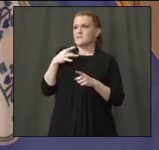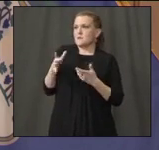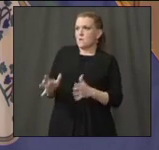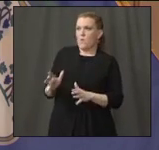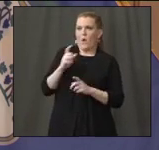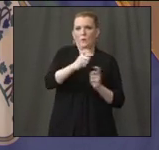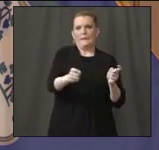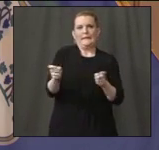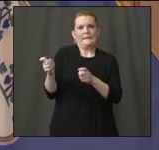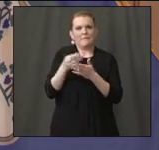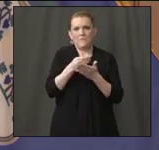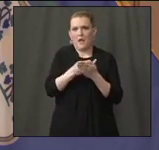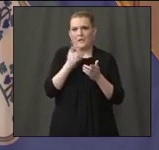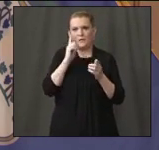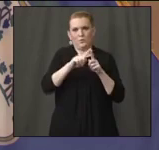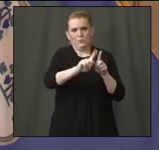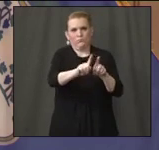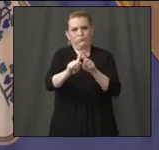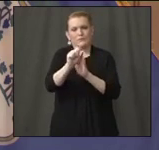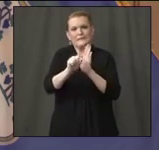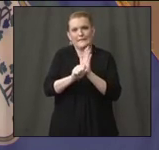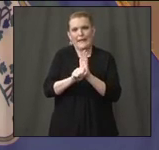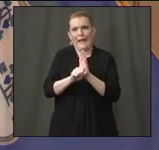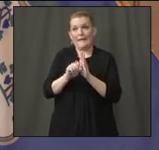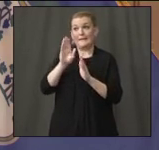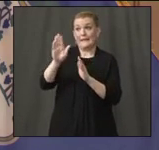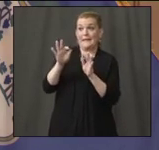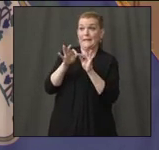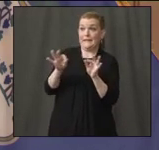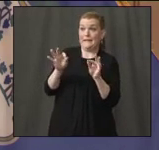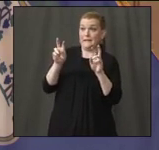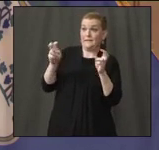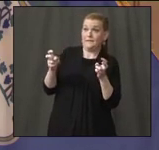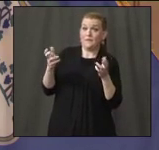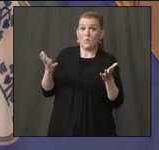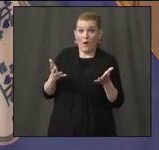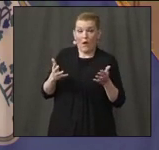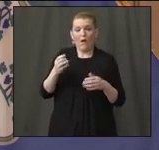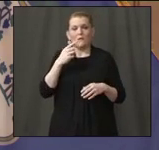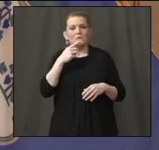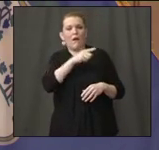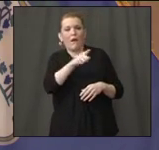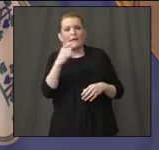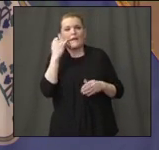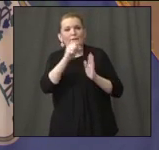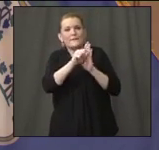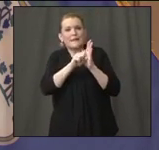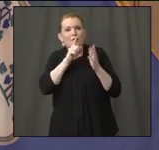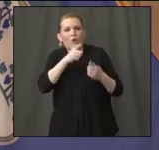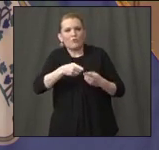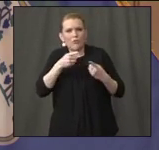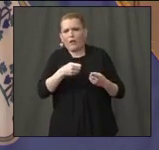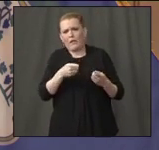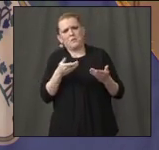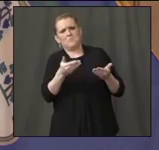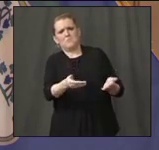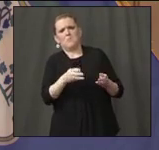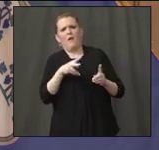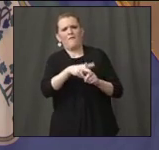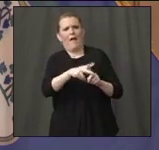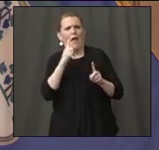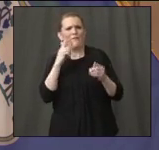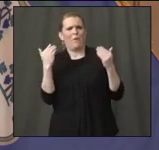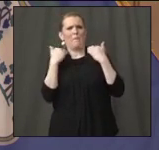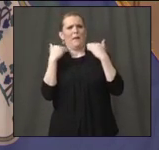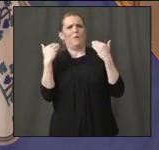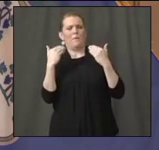filing for bankruptcy. Marie Antoinette said, let them eat cake. Mitch McConnell said, maybe let them file for bankruptcy.